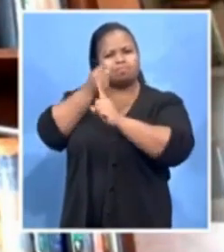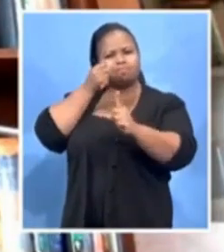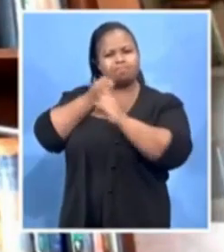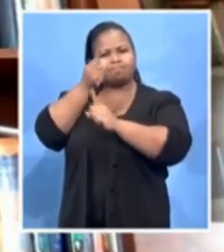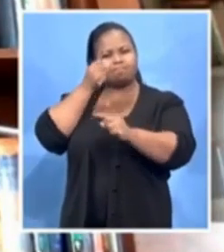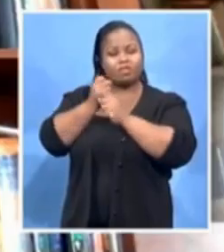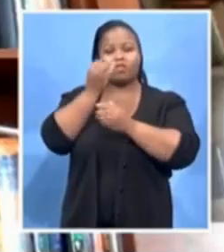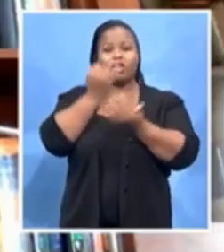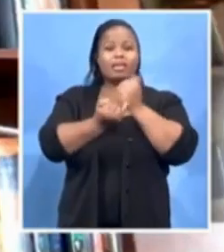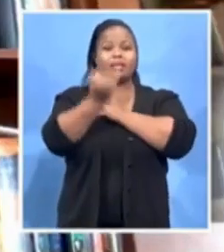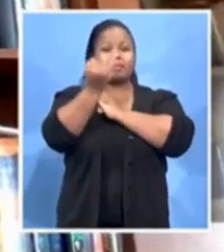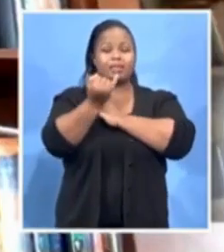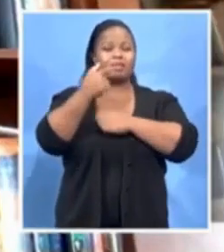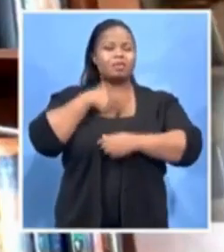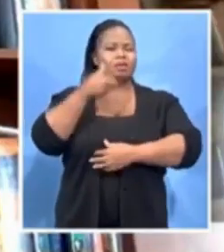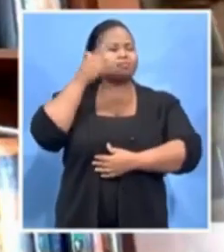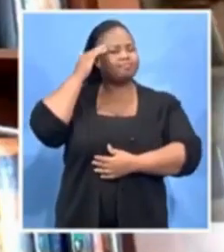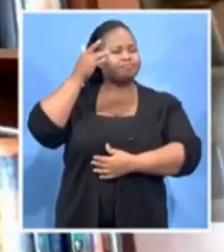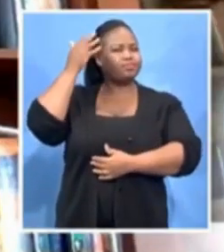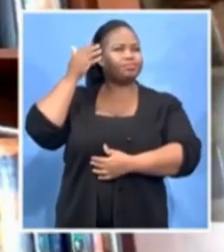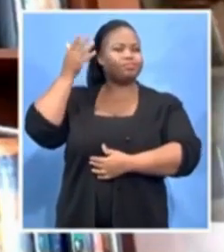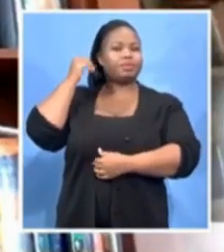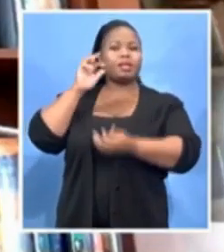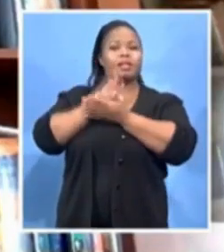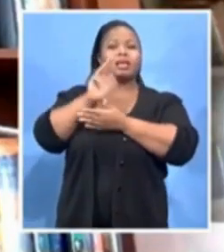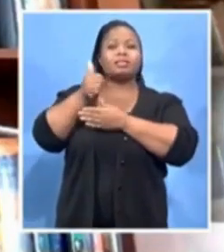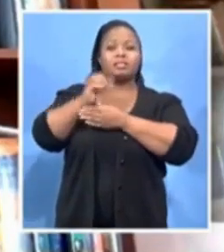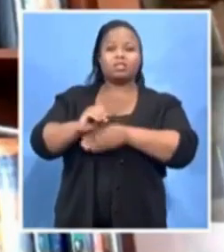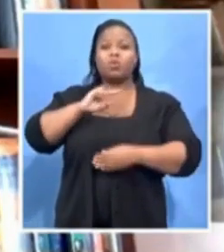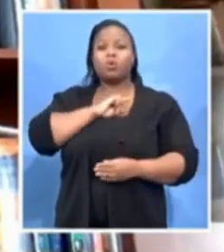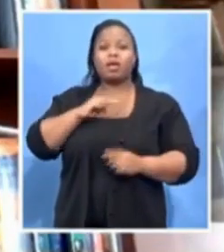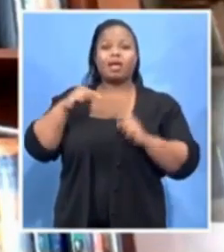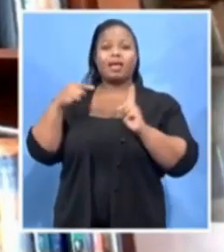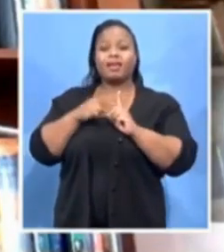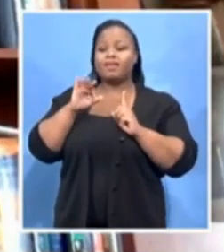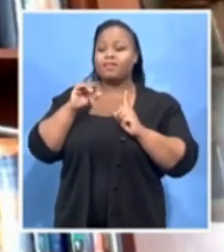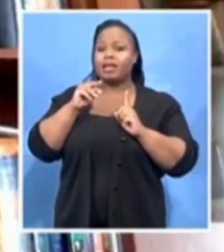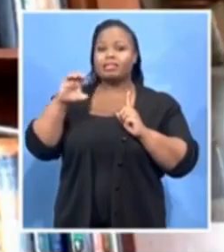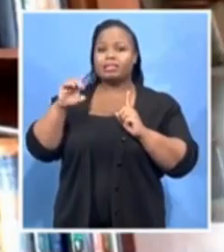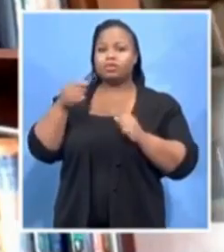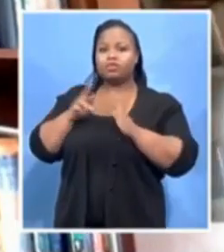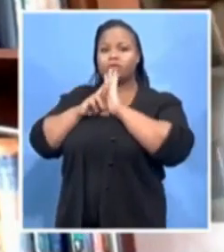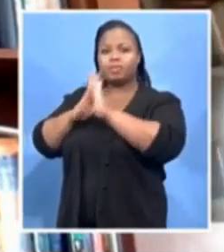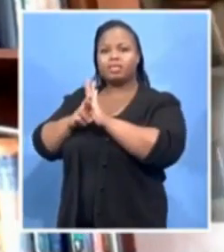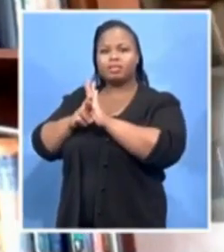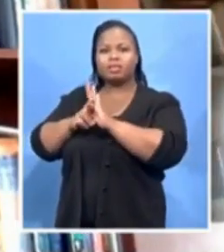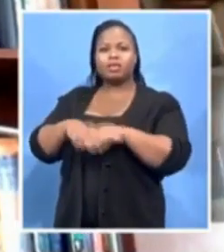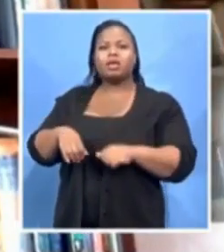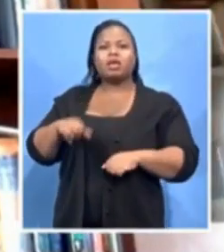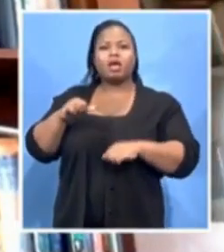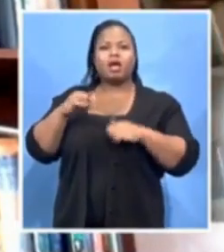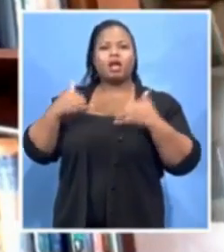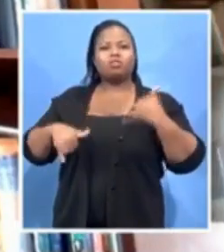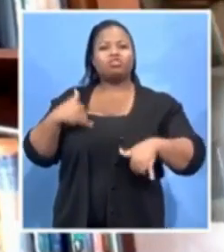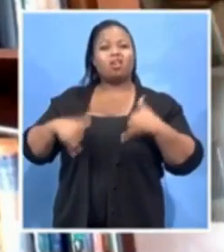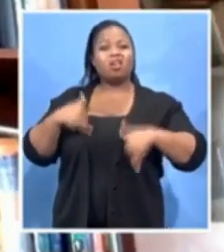Fanon is representing Algeria at that time, even before the Algerians have regained their independence. And